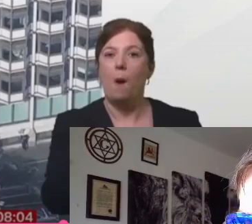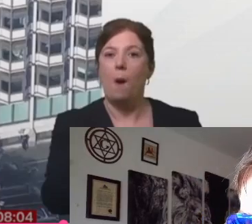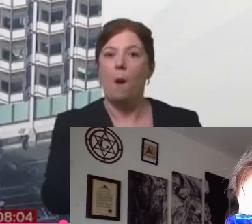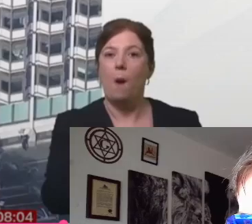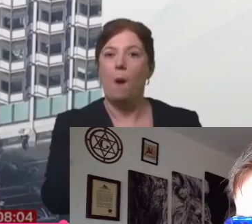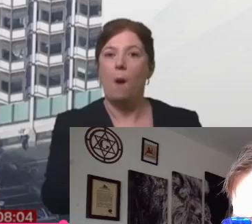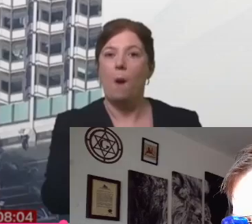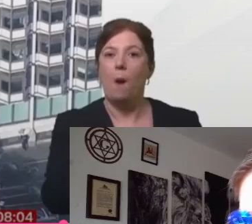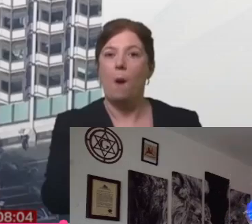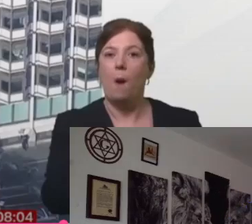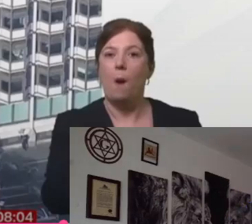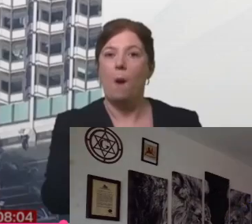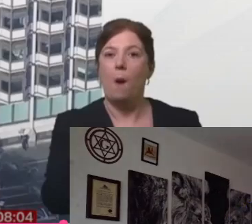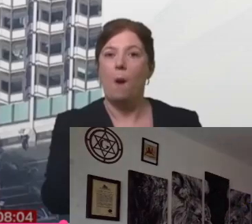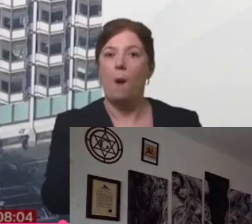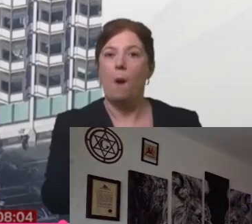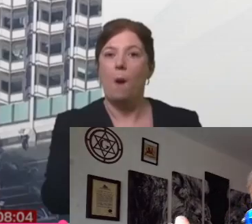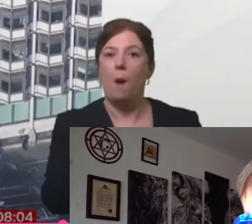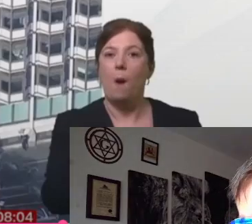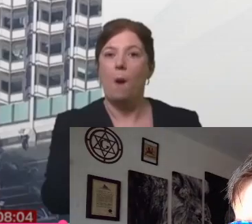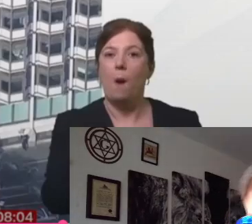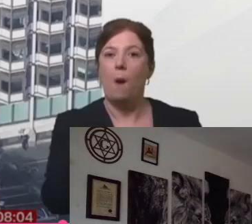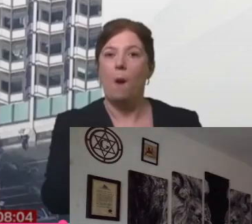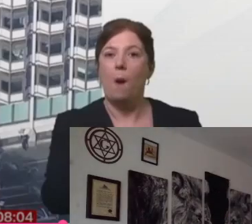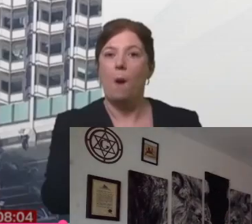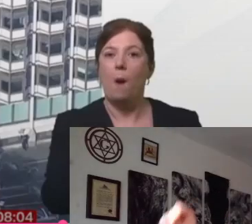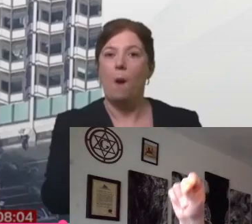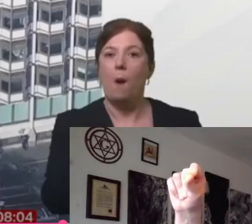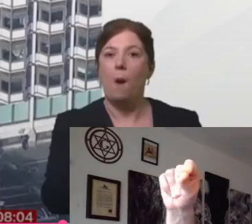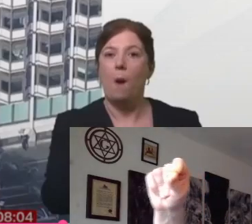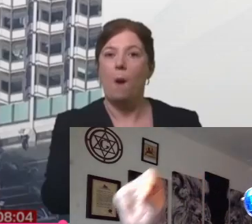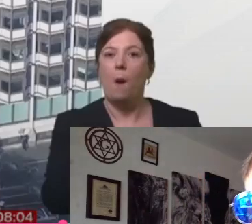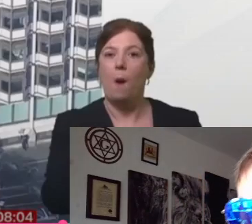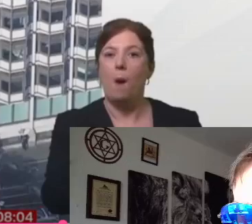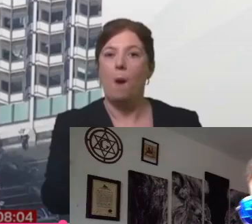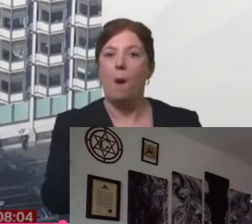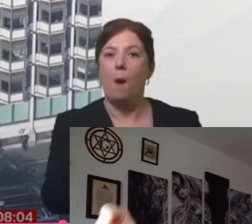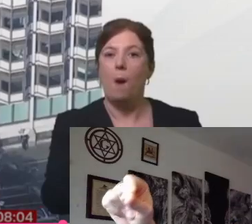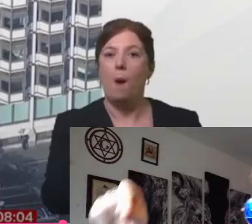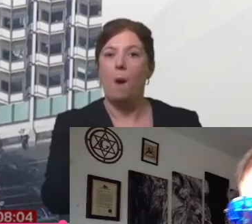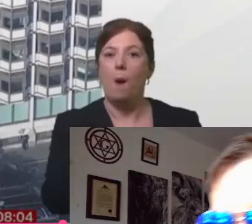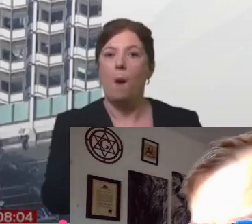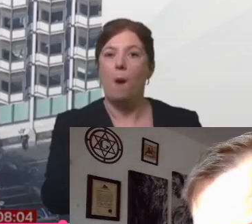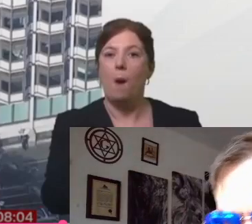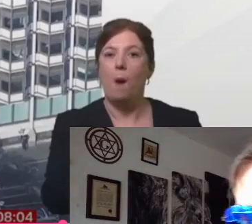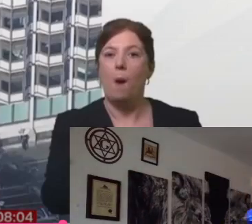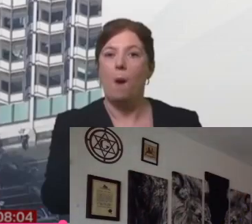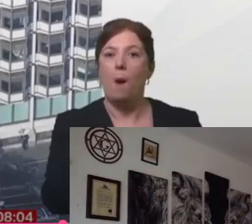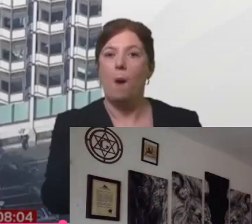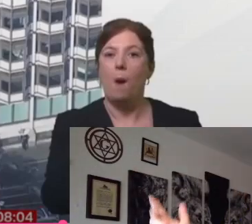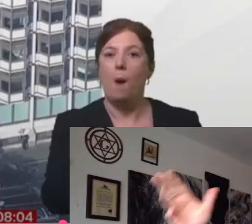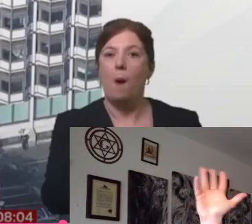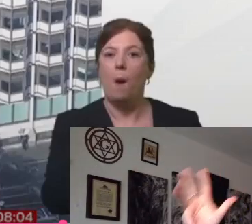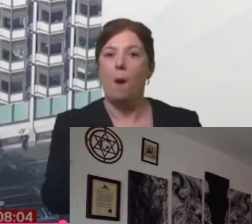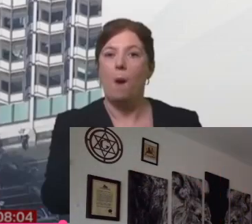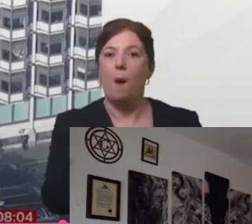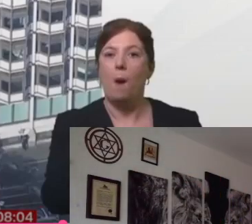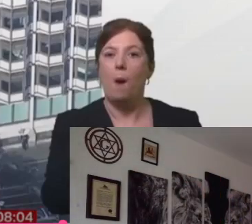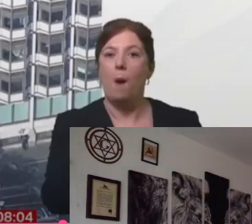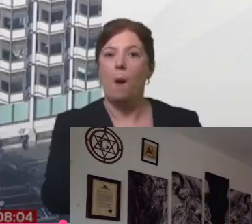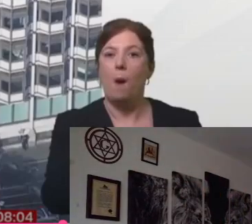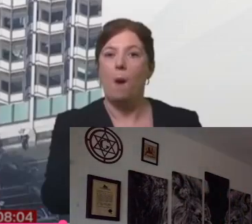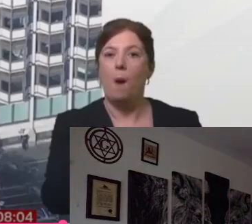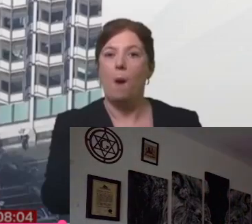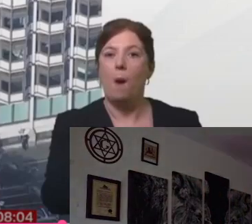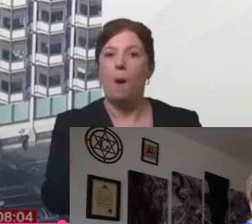able to run in the northeast. You would have to be local, fucking born and bred. Regardless about fucking colour